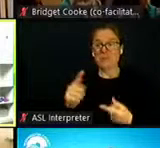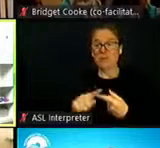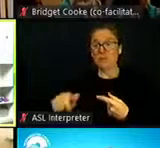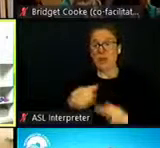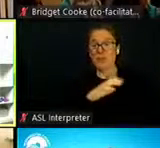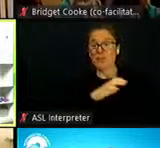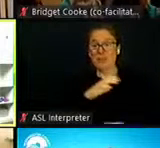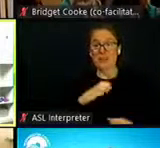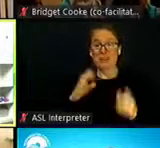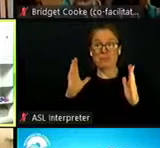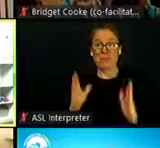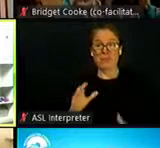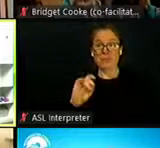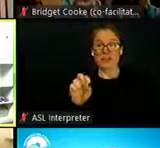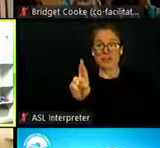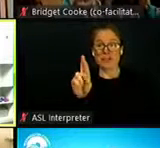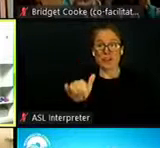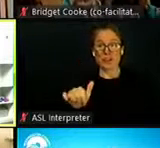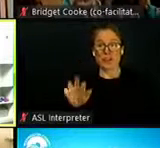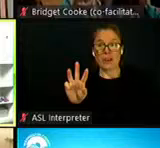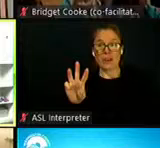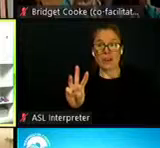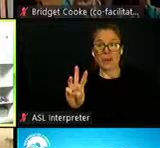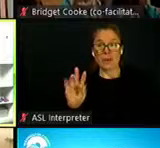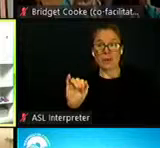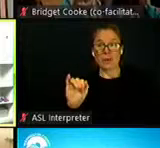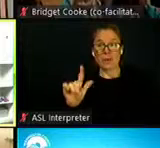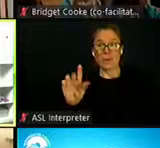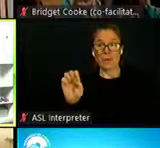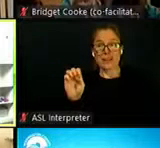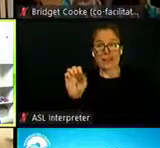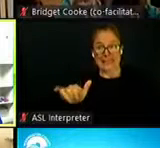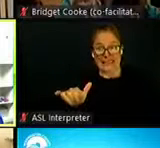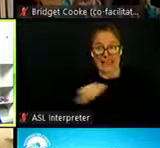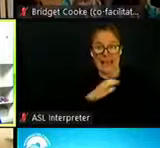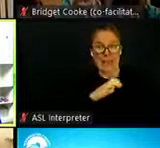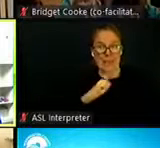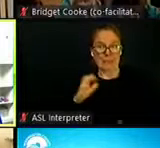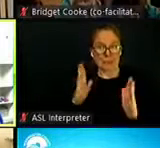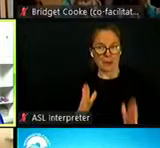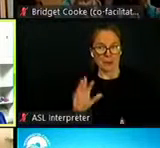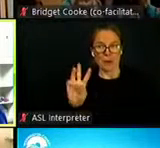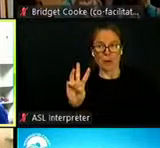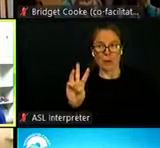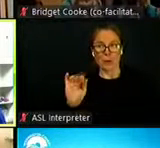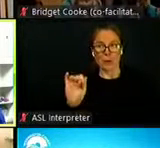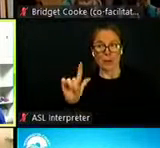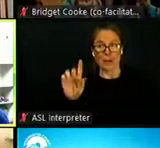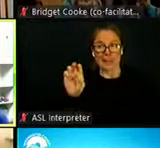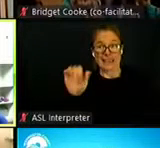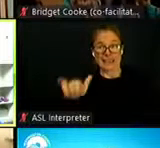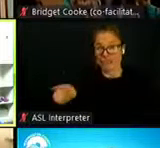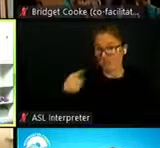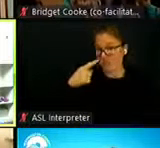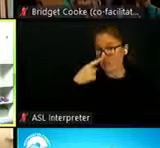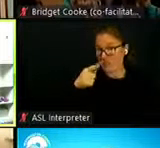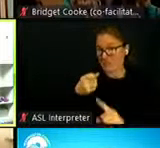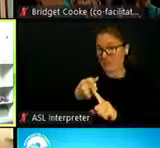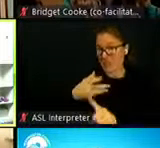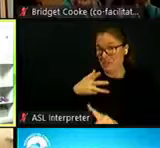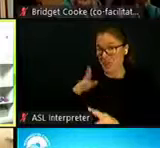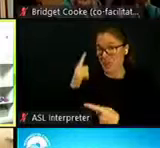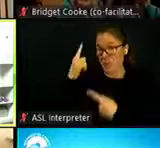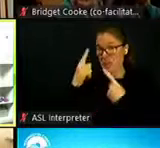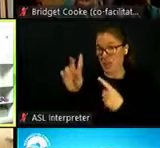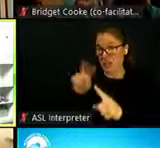it away, Jerry. Tell us a little bit more, or Commissioner Willey, sorry. Tell us a little bit more about your thoughts on the